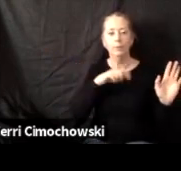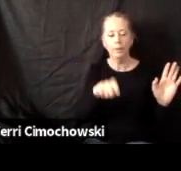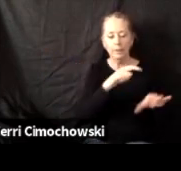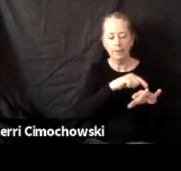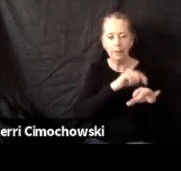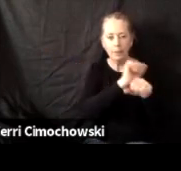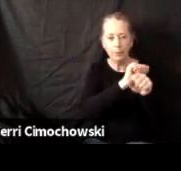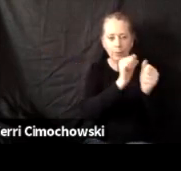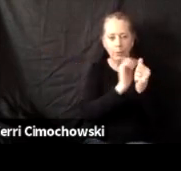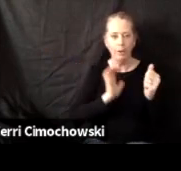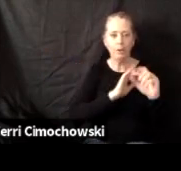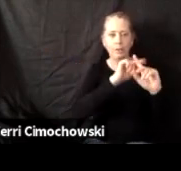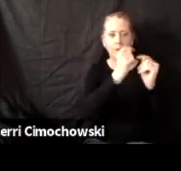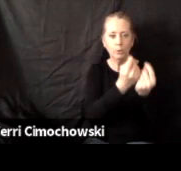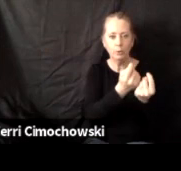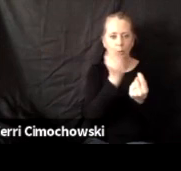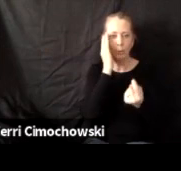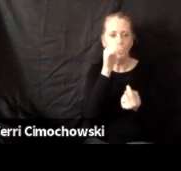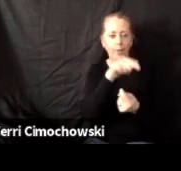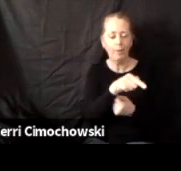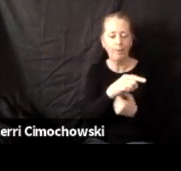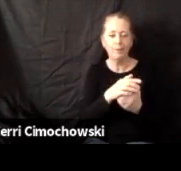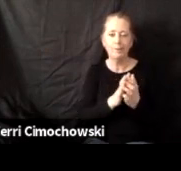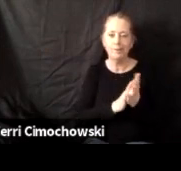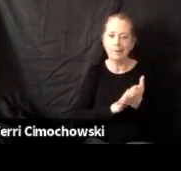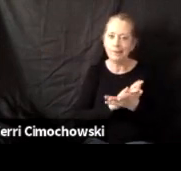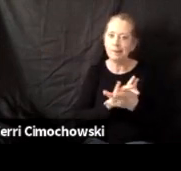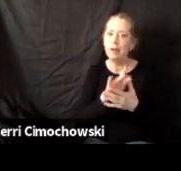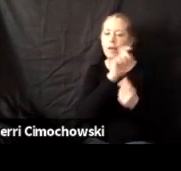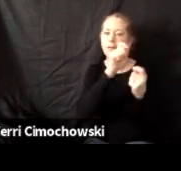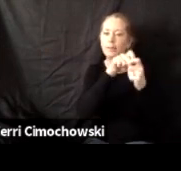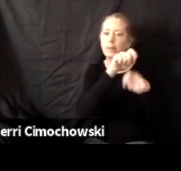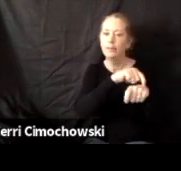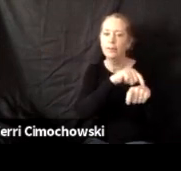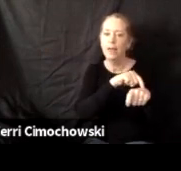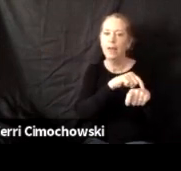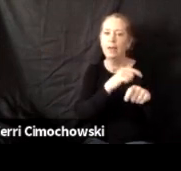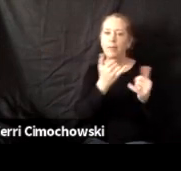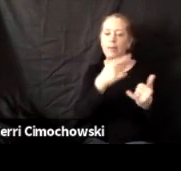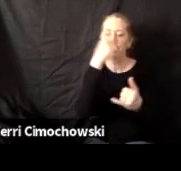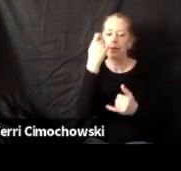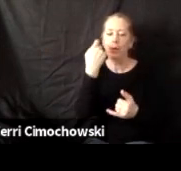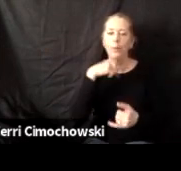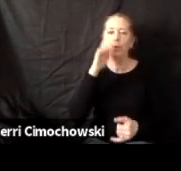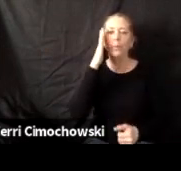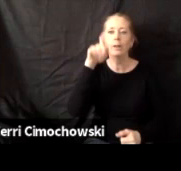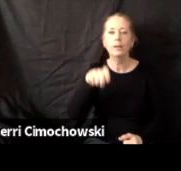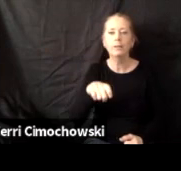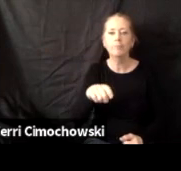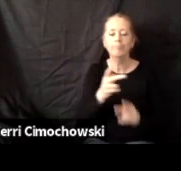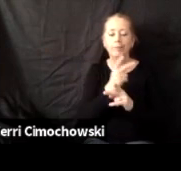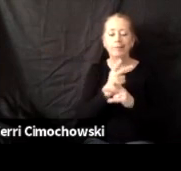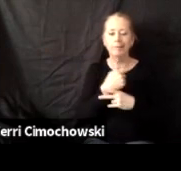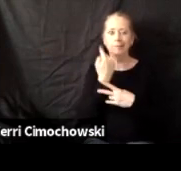work with our teachers who are going to be in there. So yeah, at a certain time this summer, we'll have to figure out what that's going to look